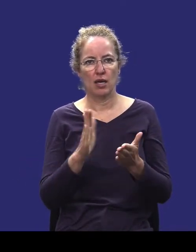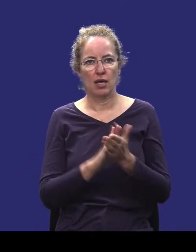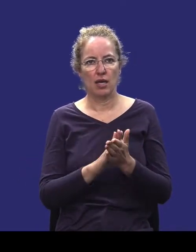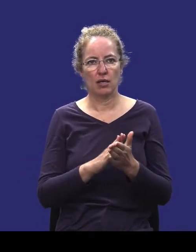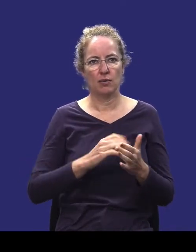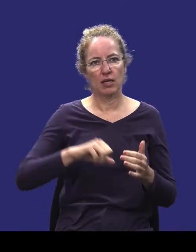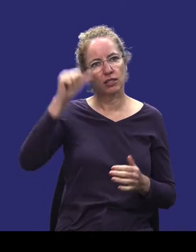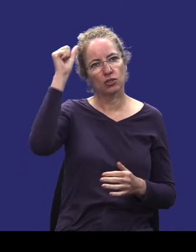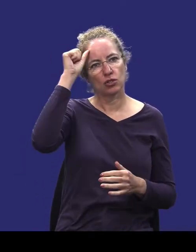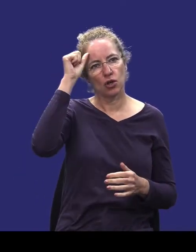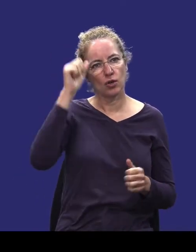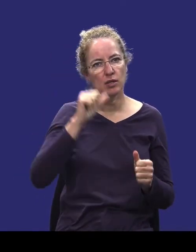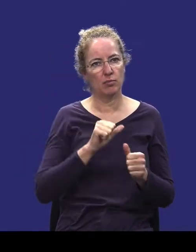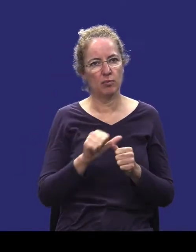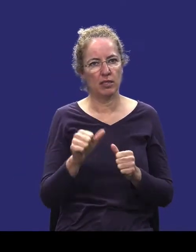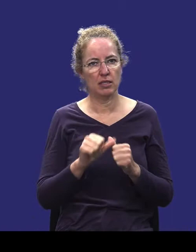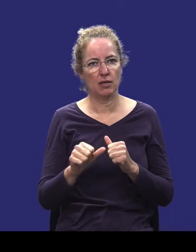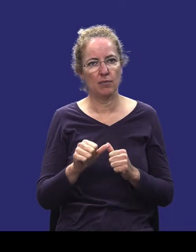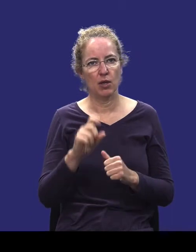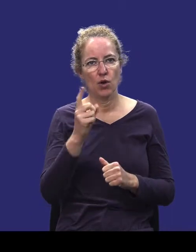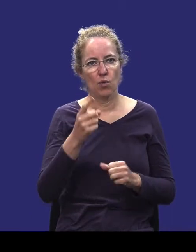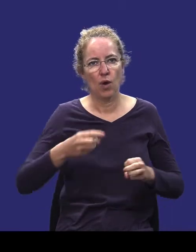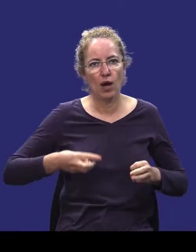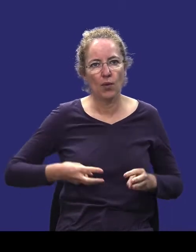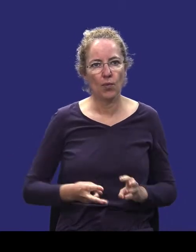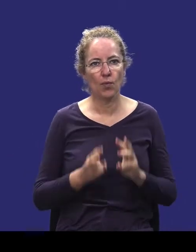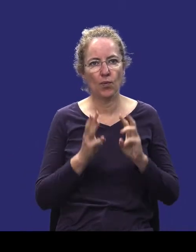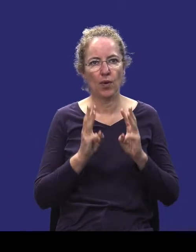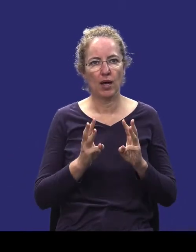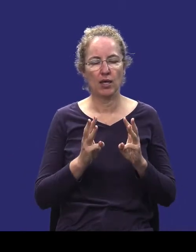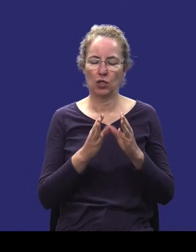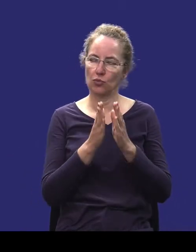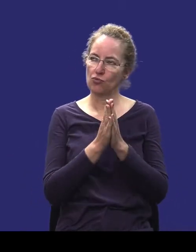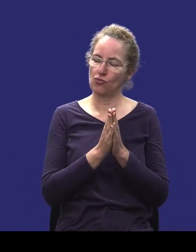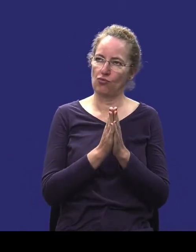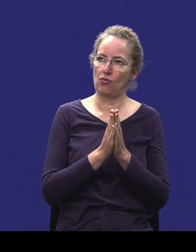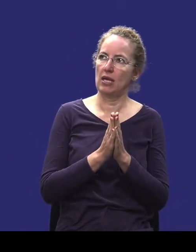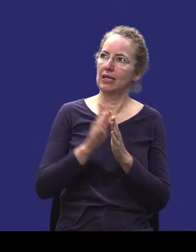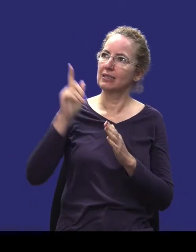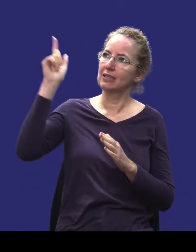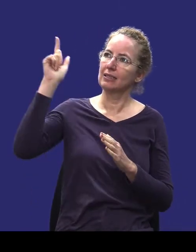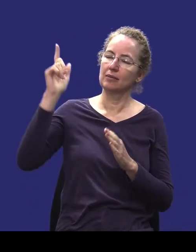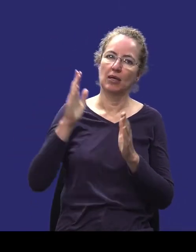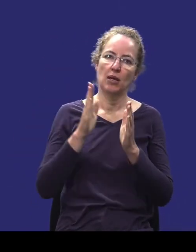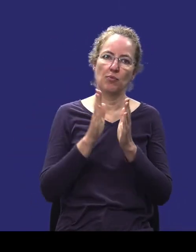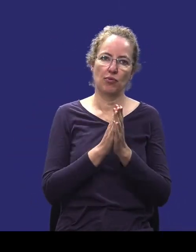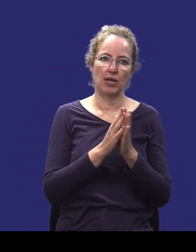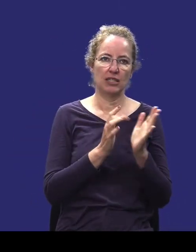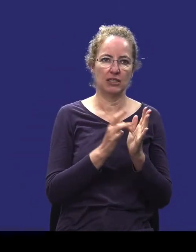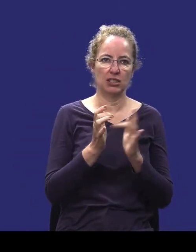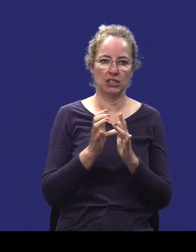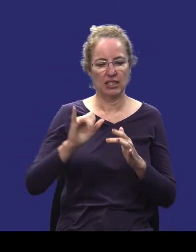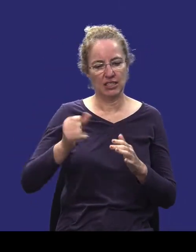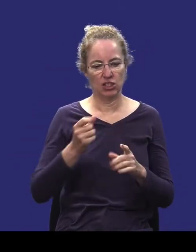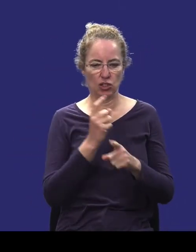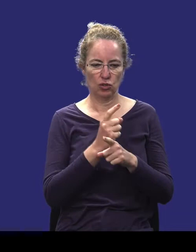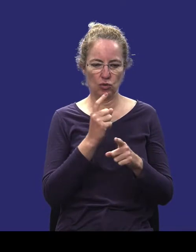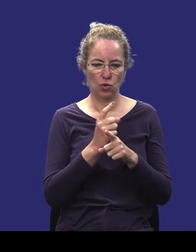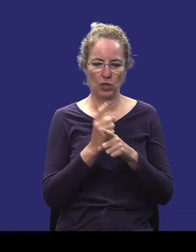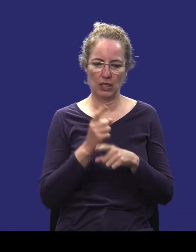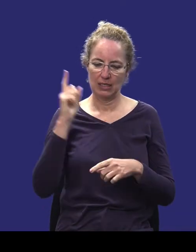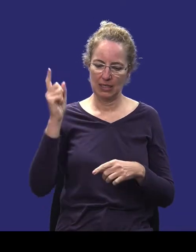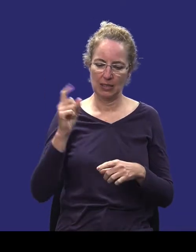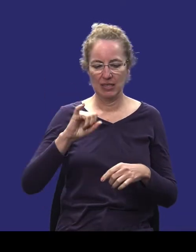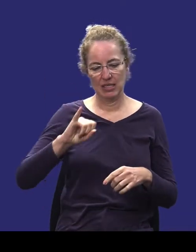better? Let's think. One way is that you could pray to him. And praying to Jesus is just talking to him, just like you and I